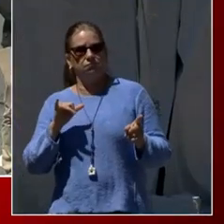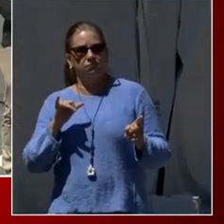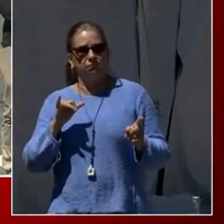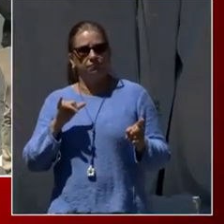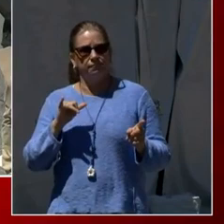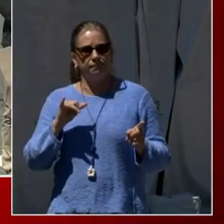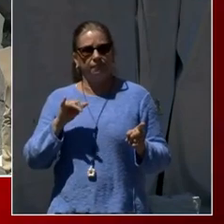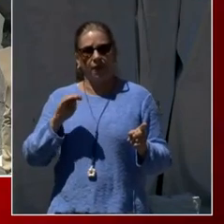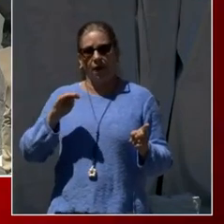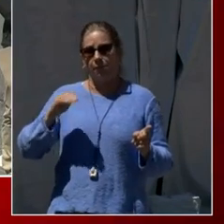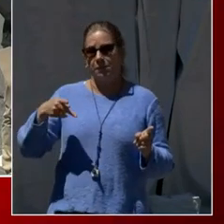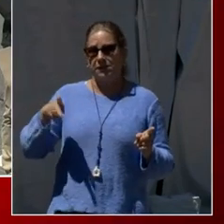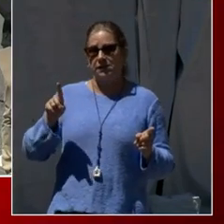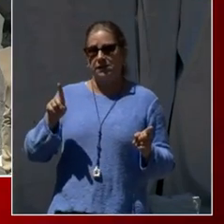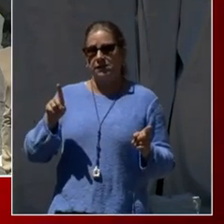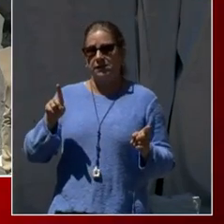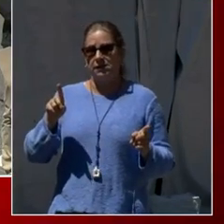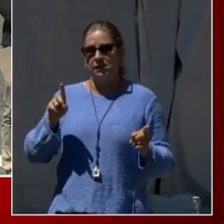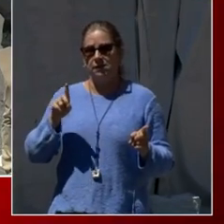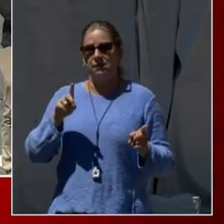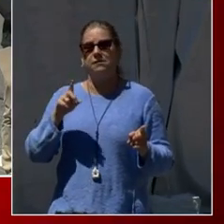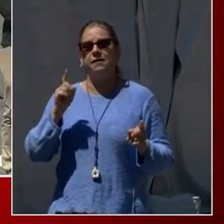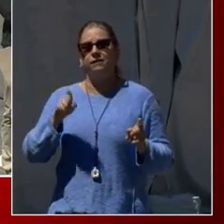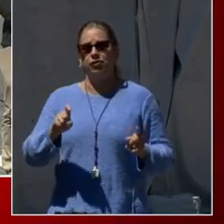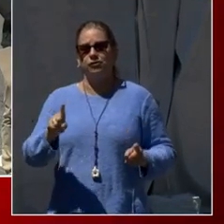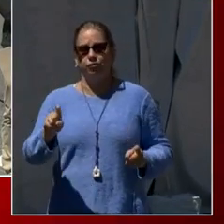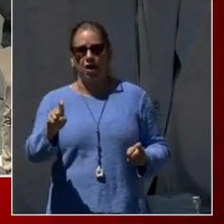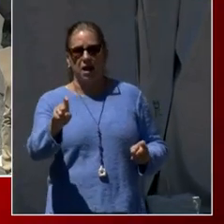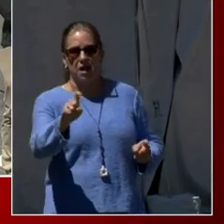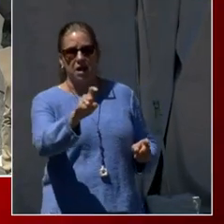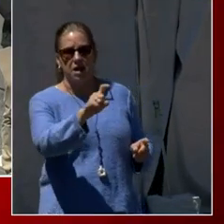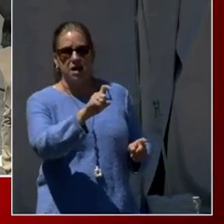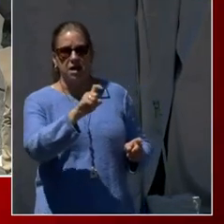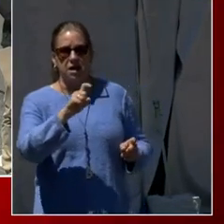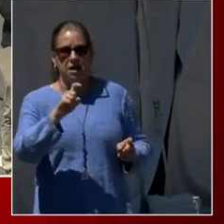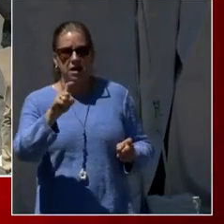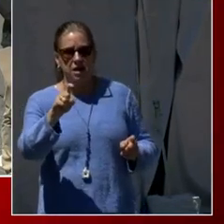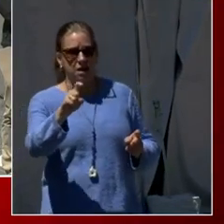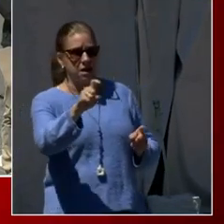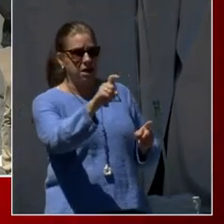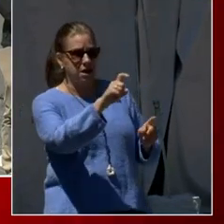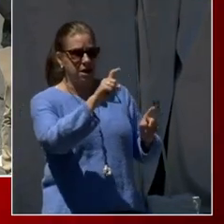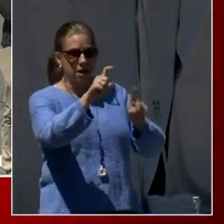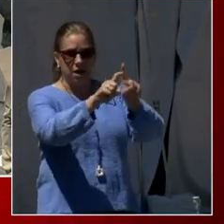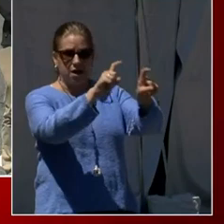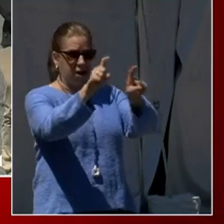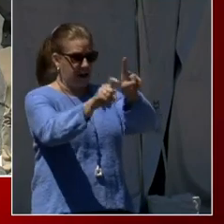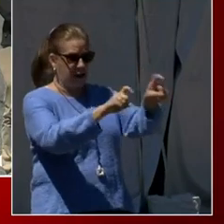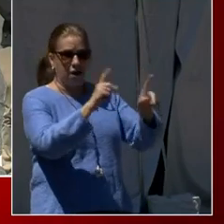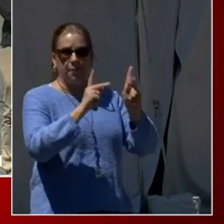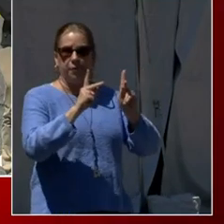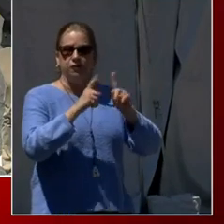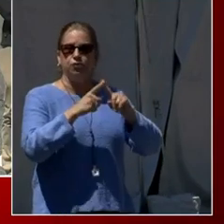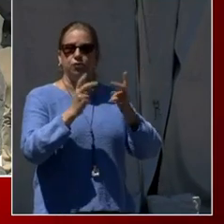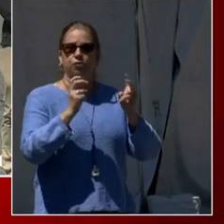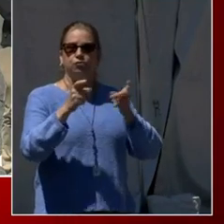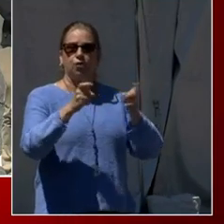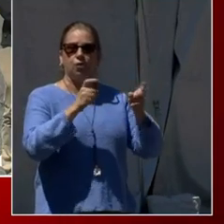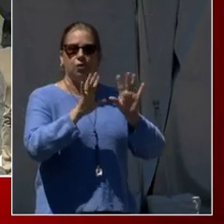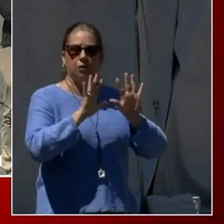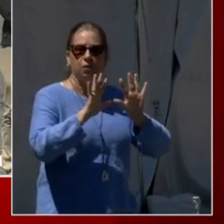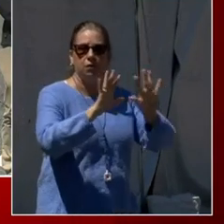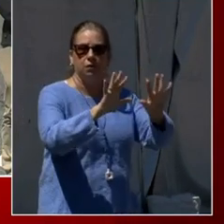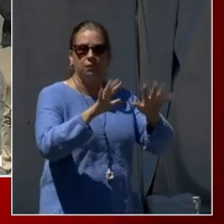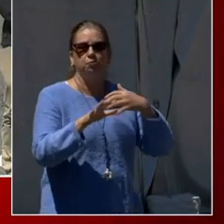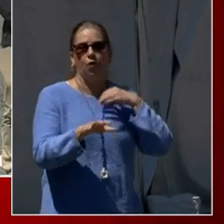spray and sting ball to control some of the crowd activity. Preliminarily, we made 88